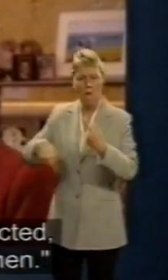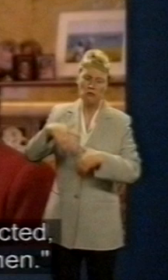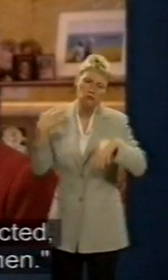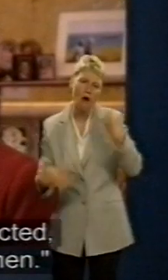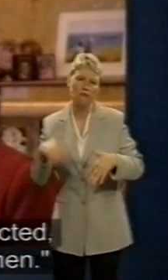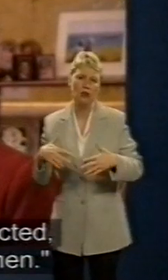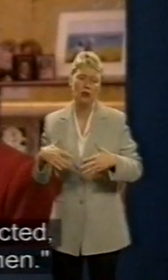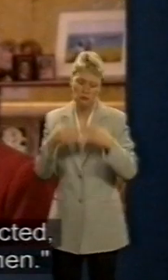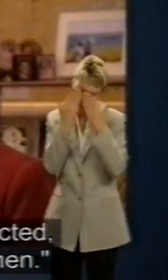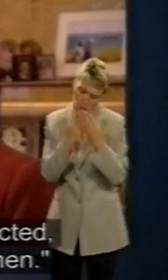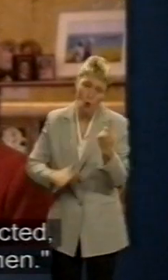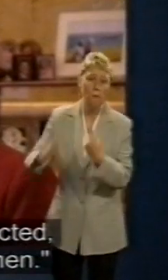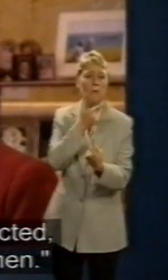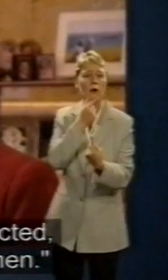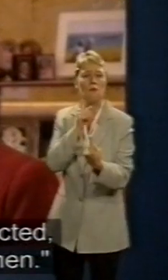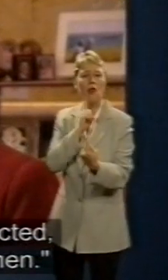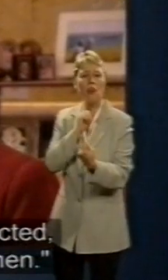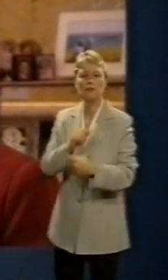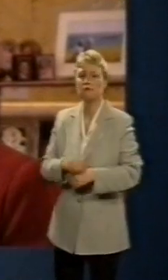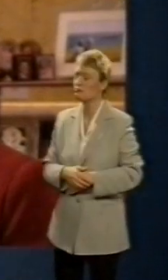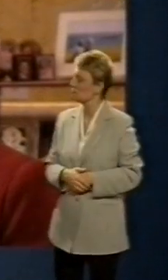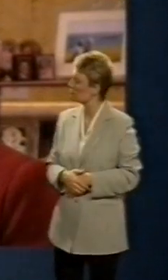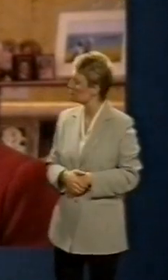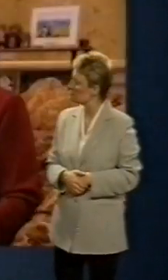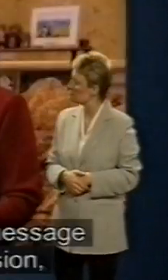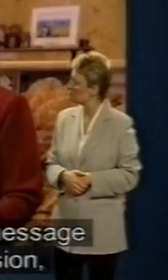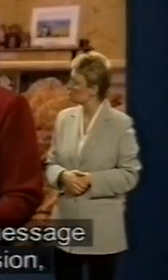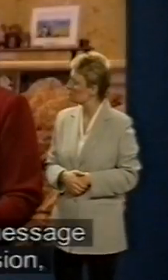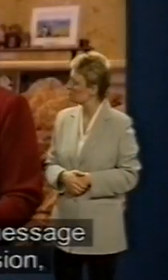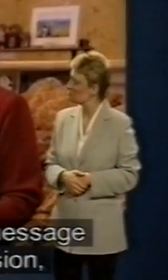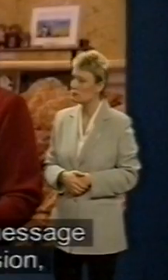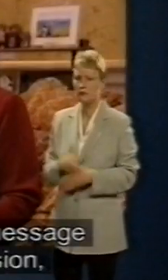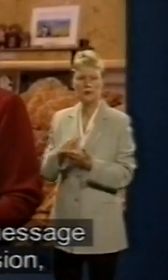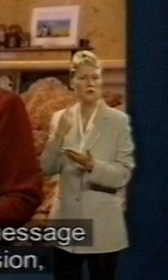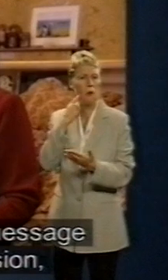the afflicted. Honor all men. It is a